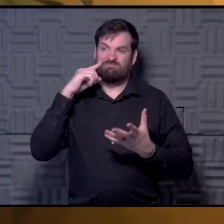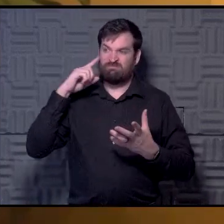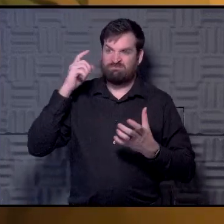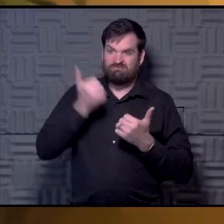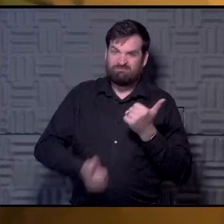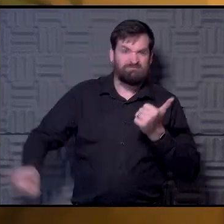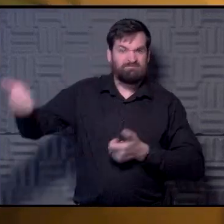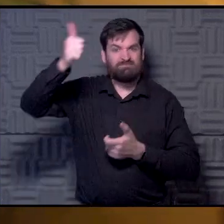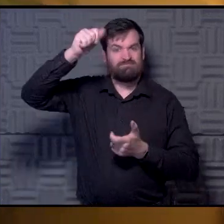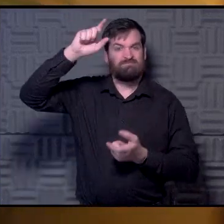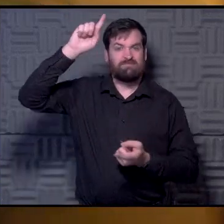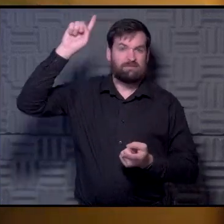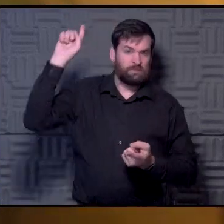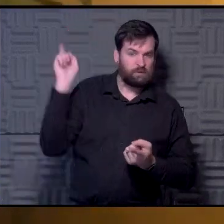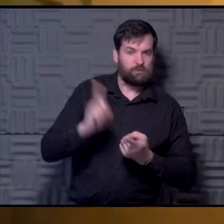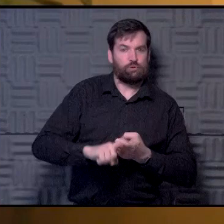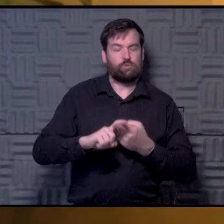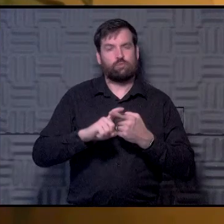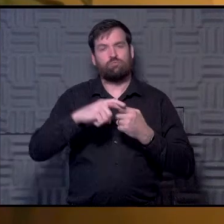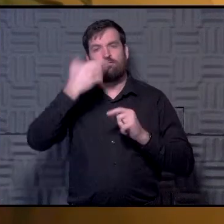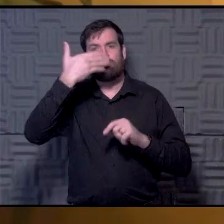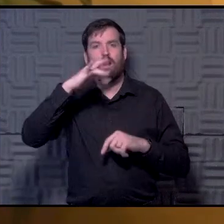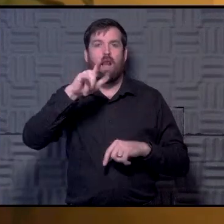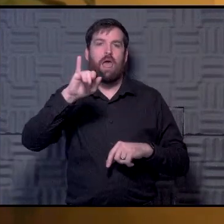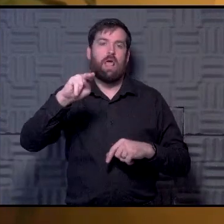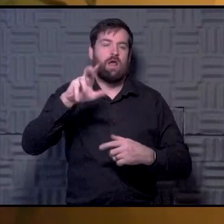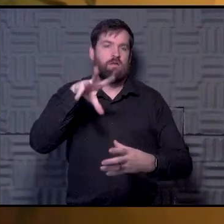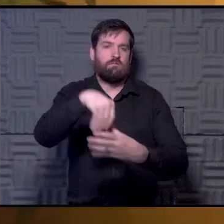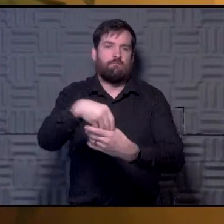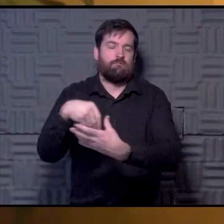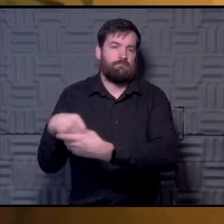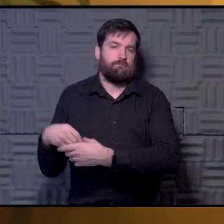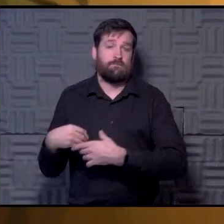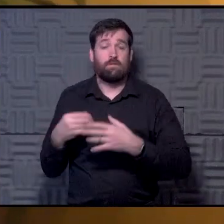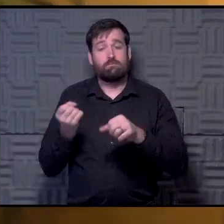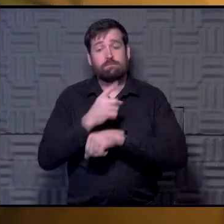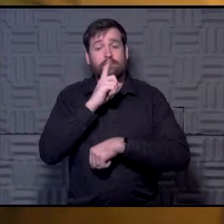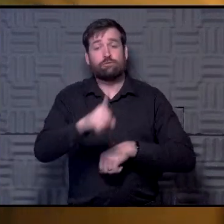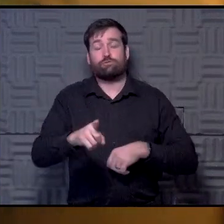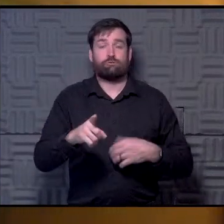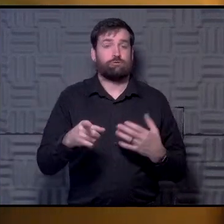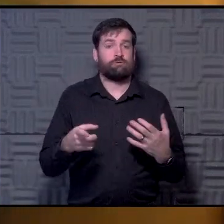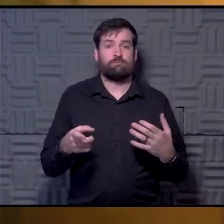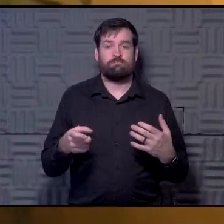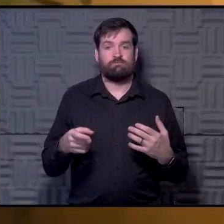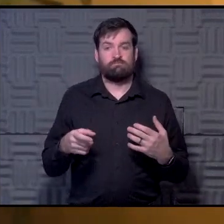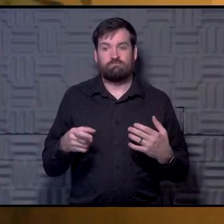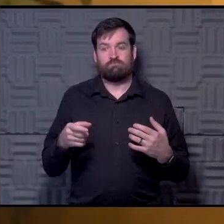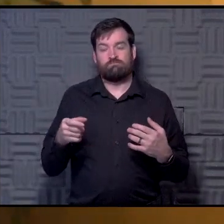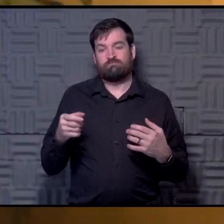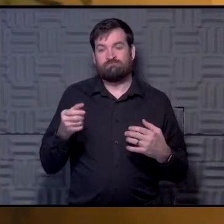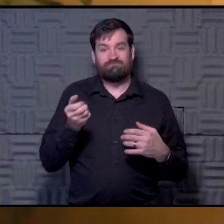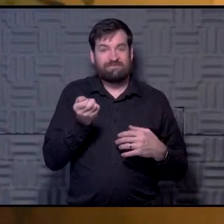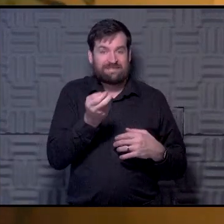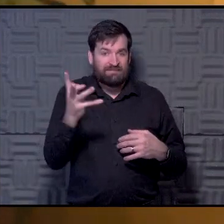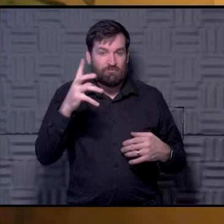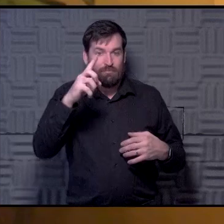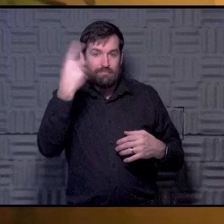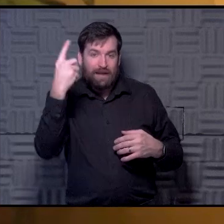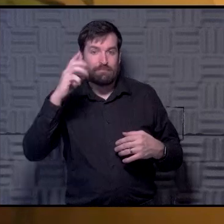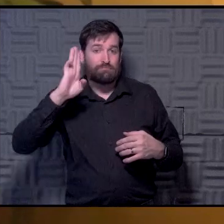to clinical care delivery and engagement, making sure that we have several Black and